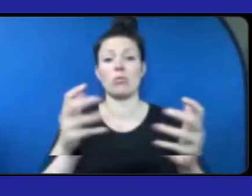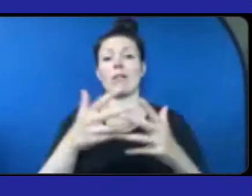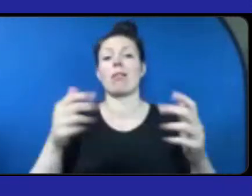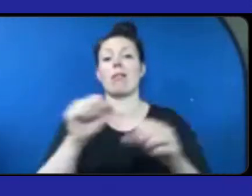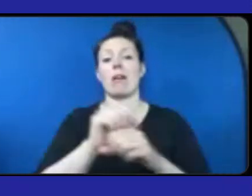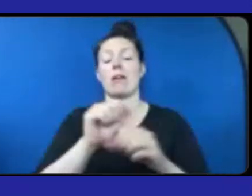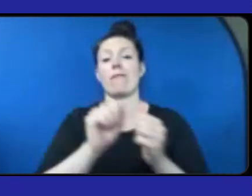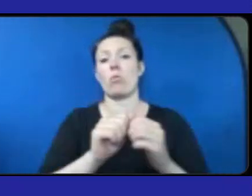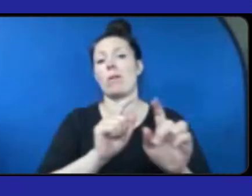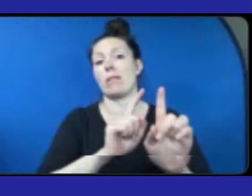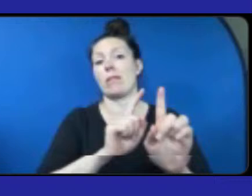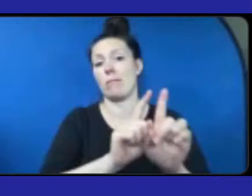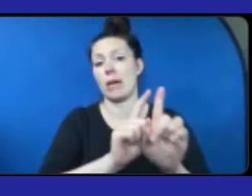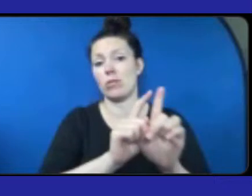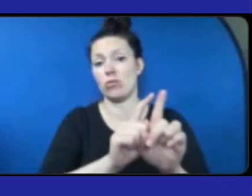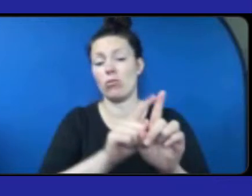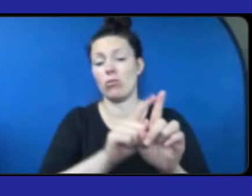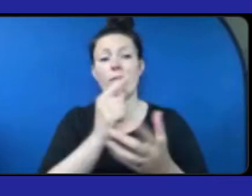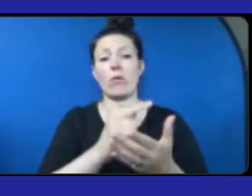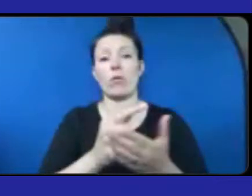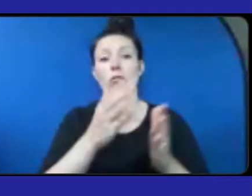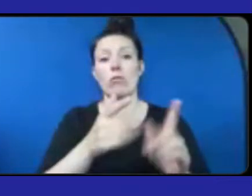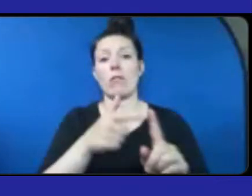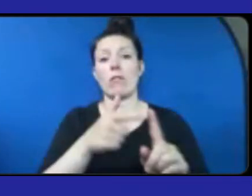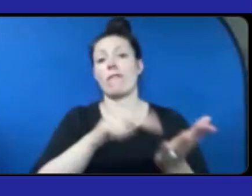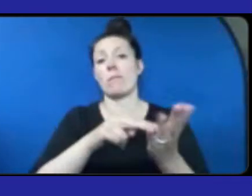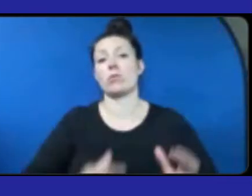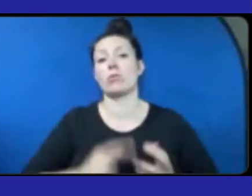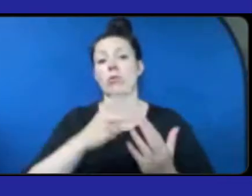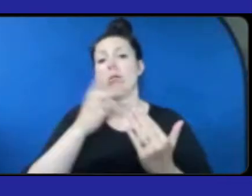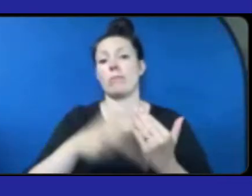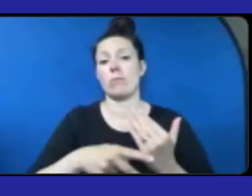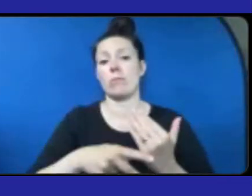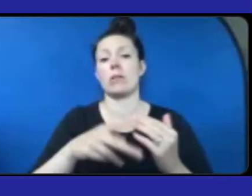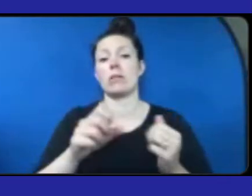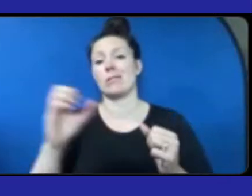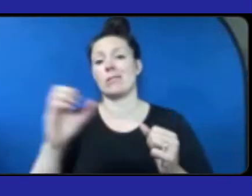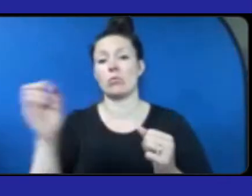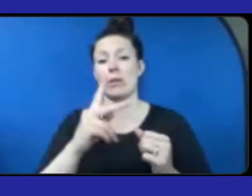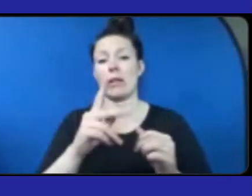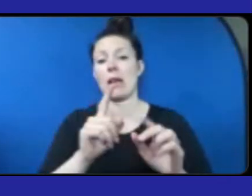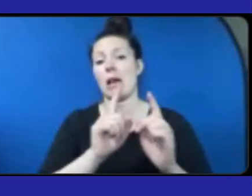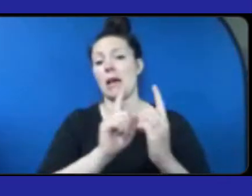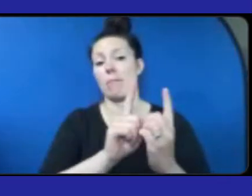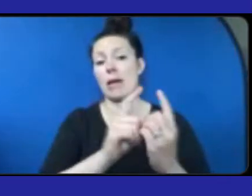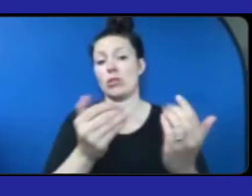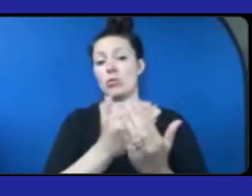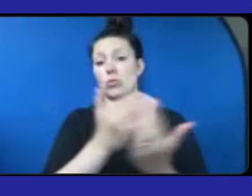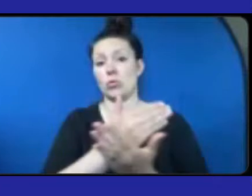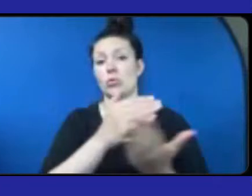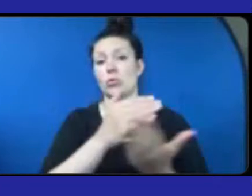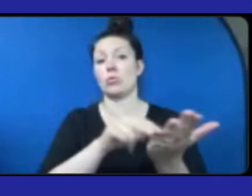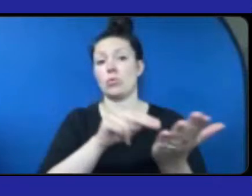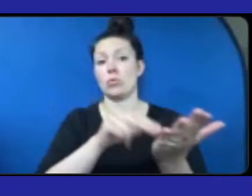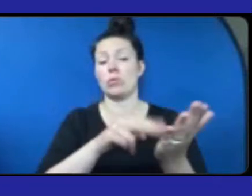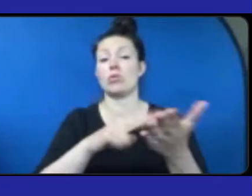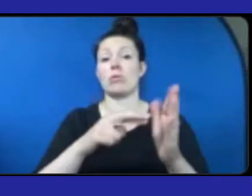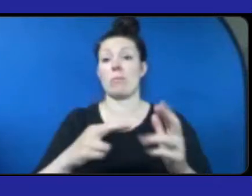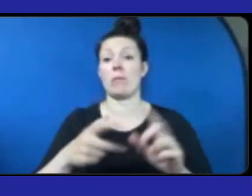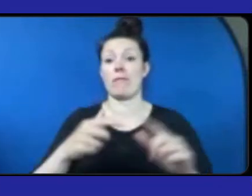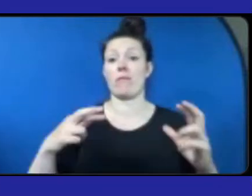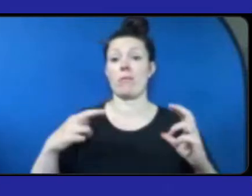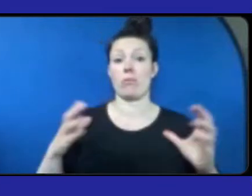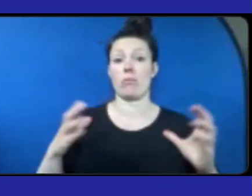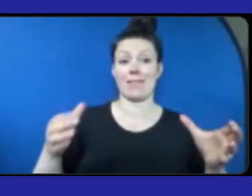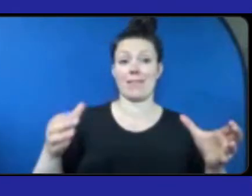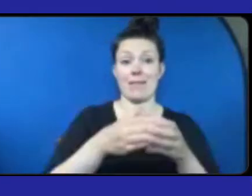of work around mentorship of graduates of the nurse residency program as well to come back and mentor our new nurses. So within our retirees and